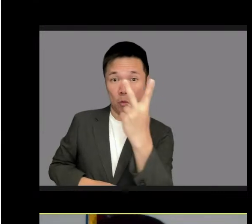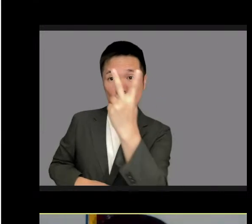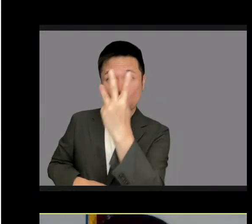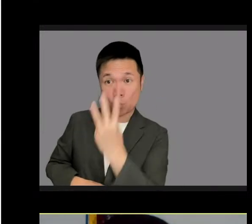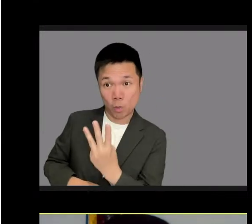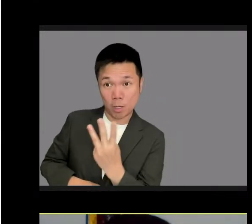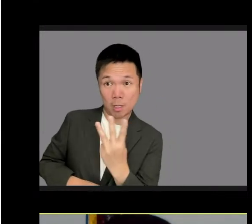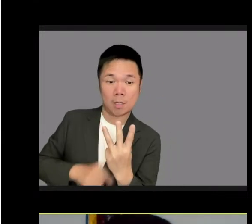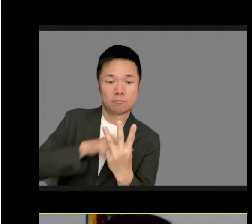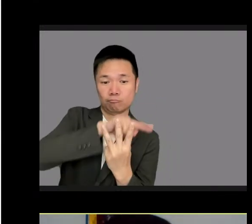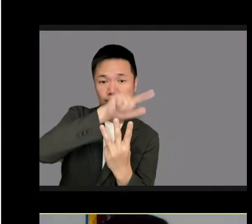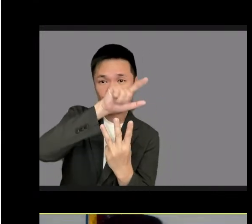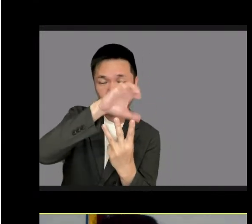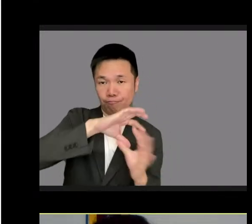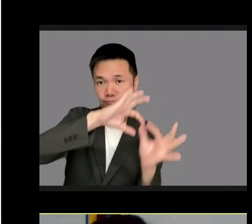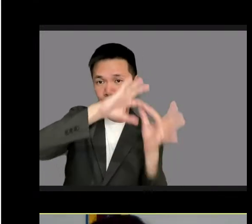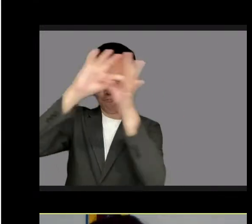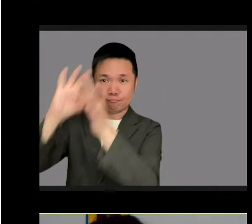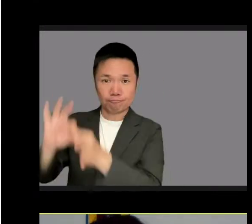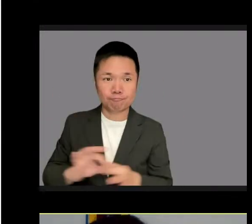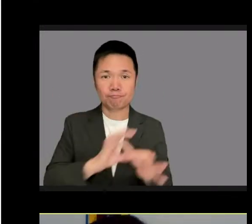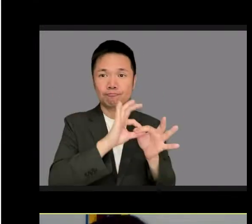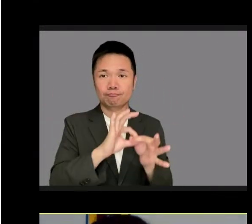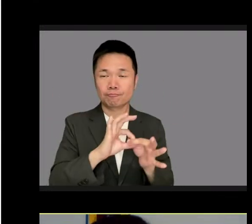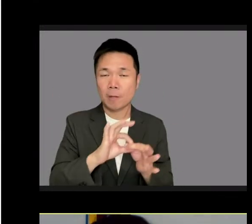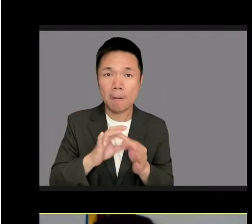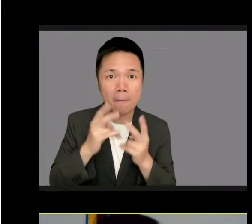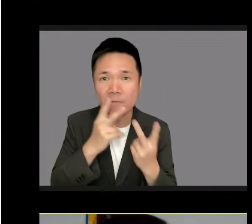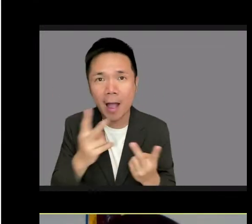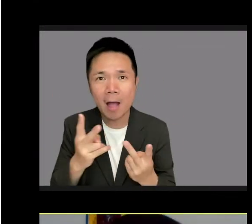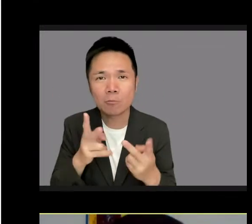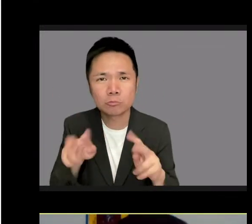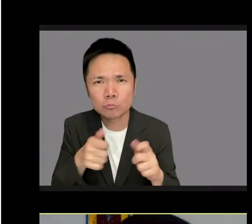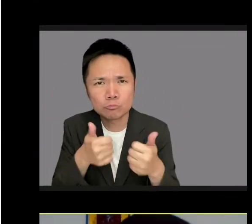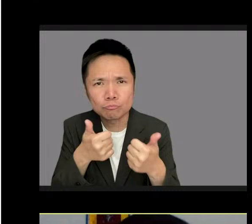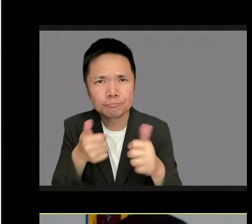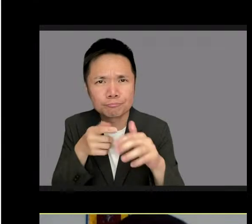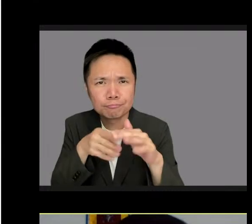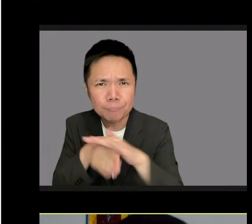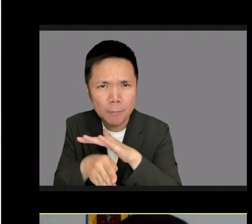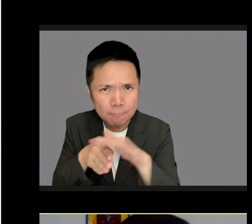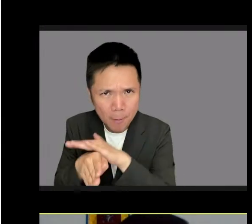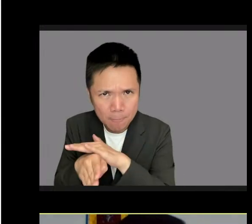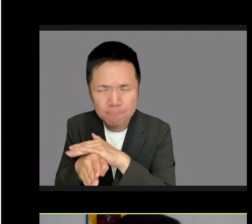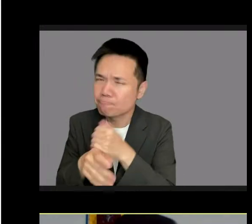uh, give a person an experience of accessibility.